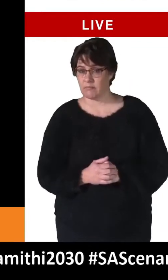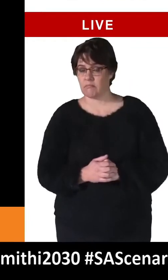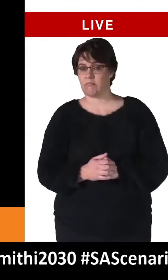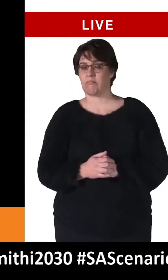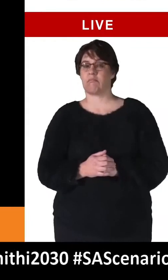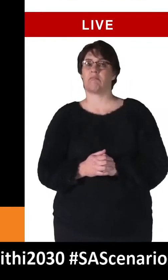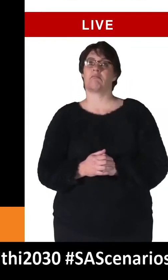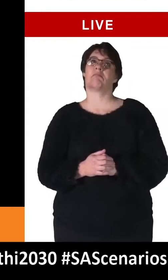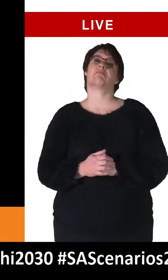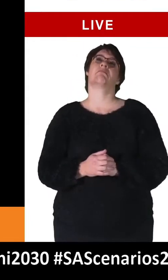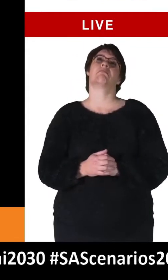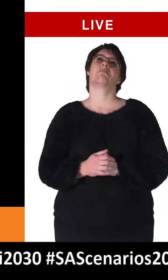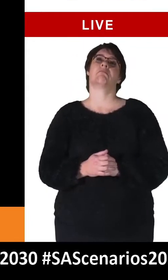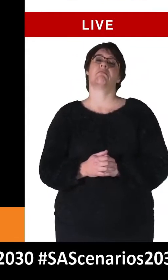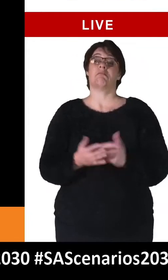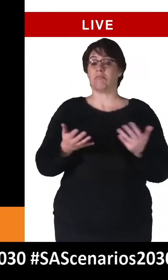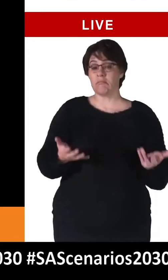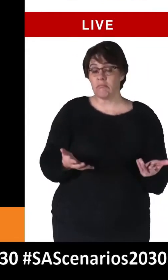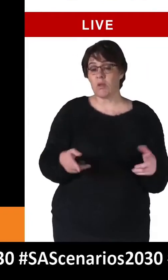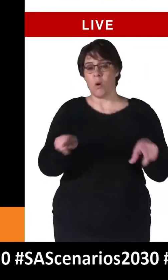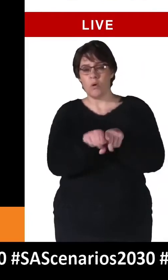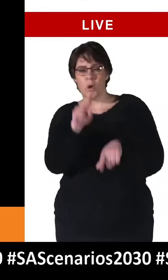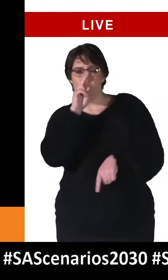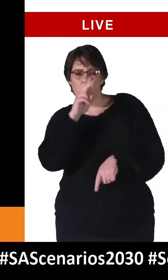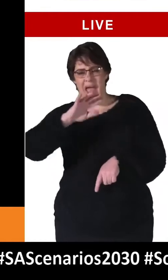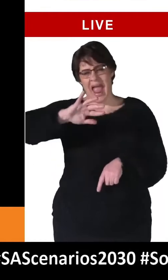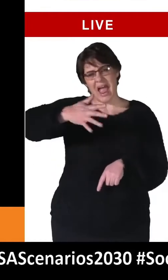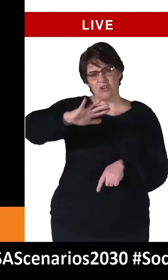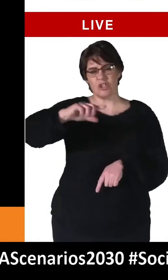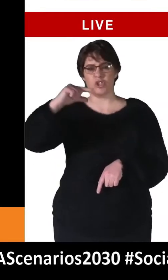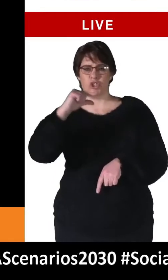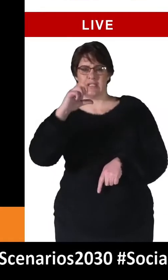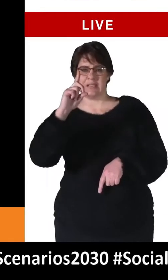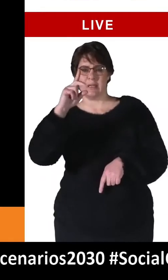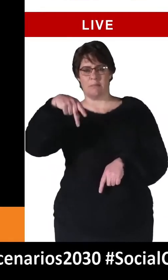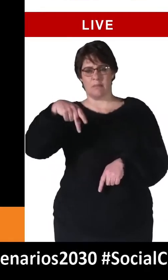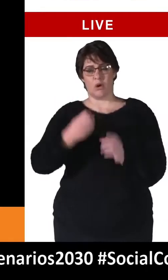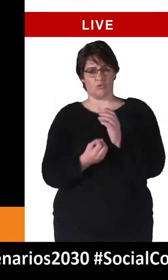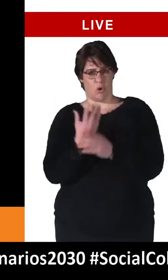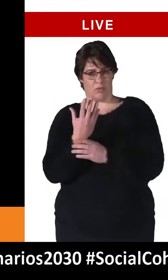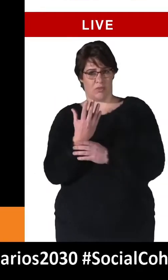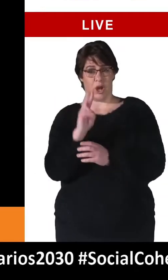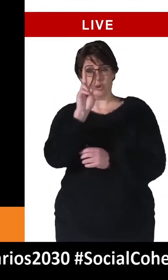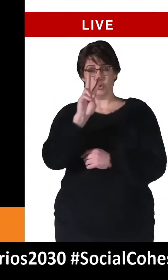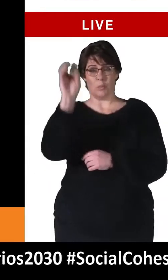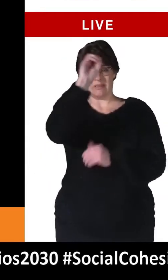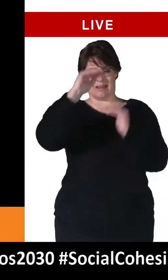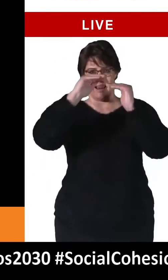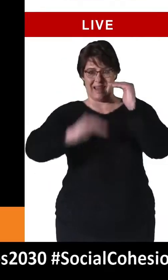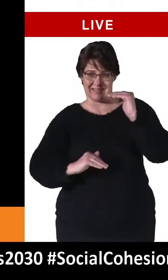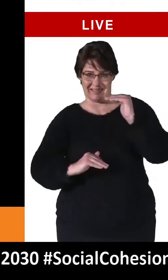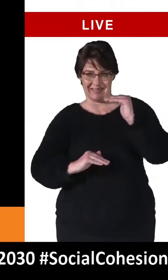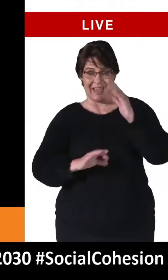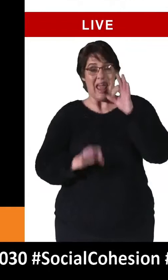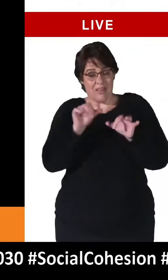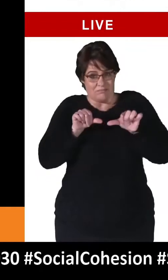In this regard, we look at the average GDP growth of less than 2% if we